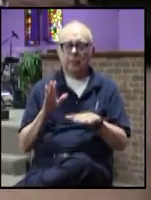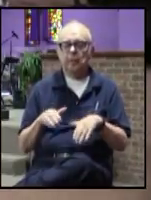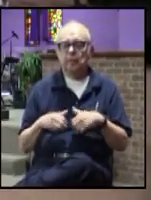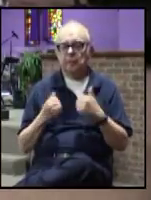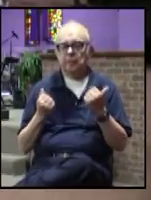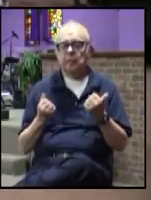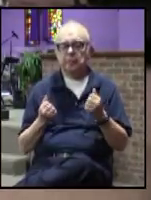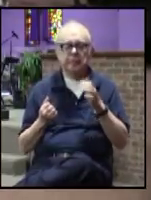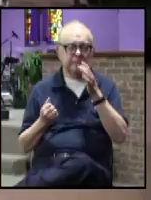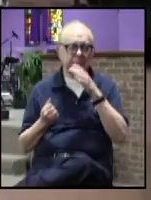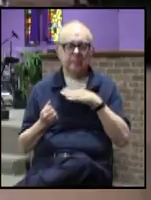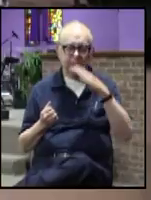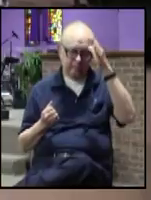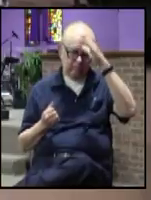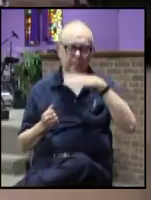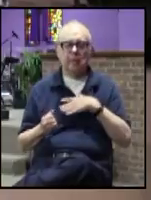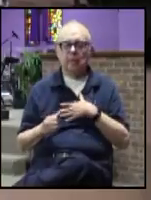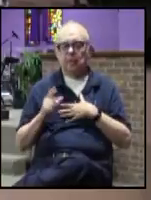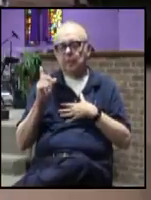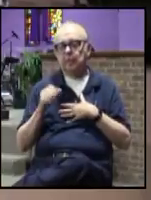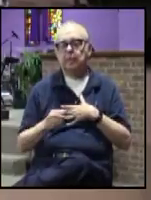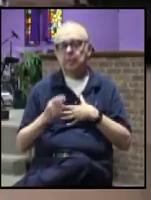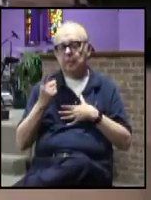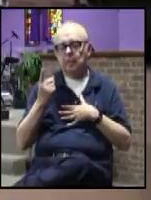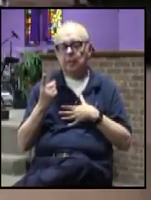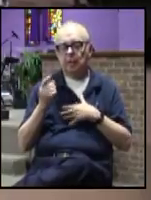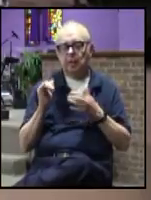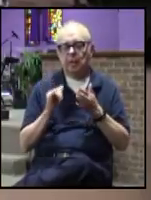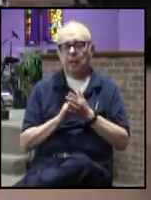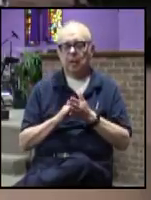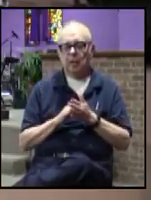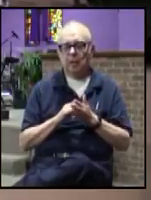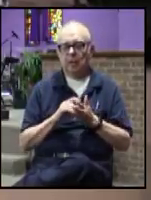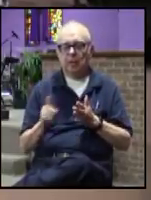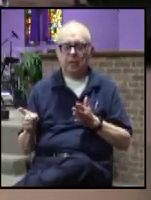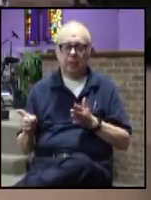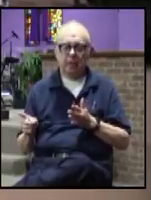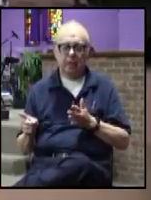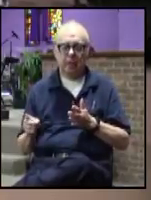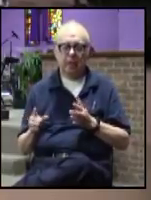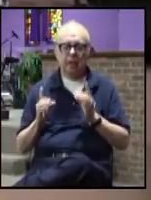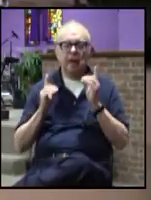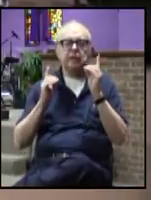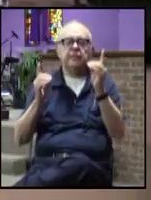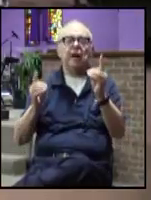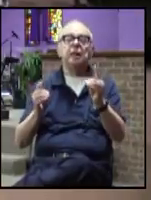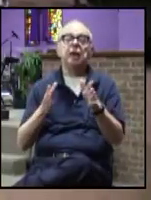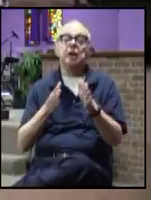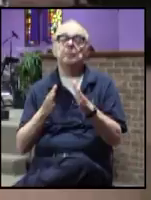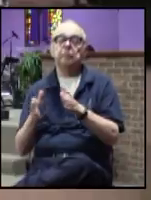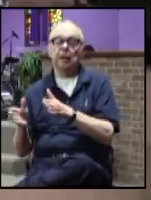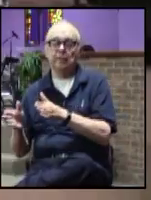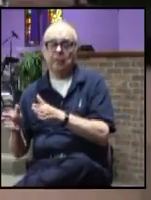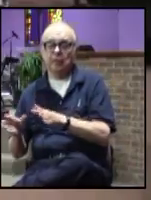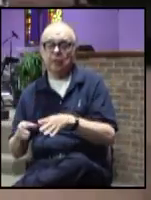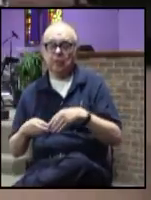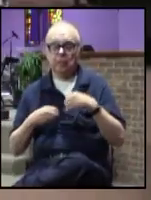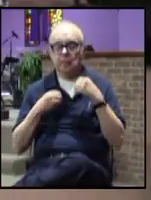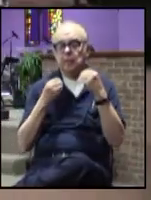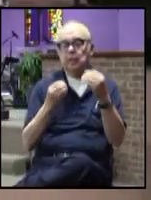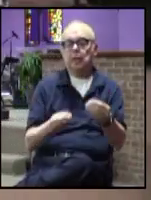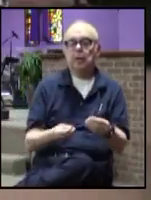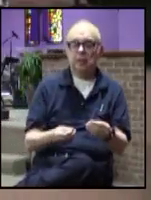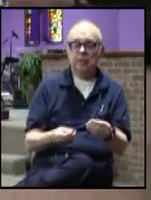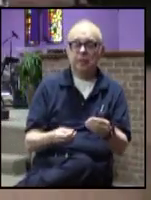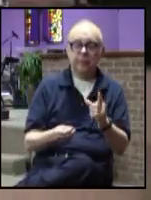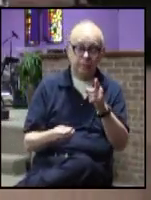interruptions in your life, ladies and gentlemen, you need to understand this. They are divinely planned to